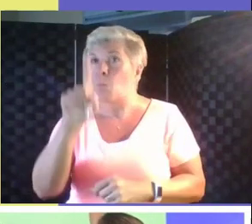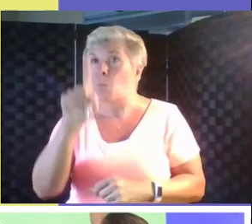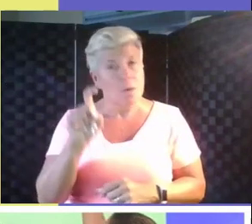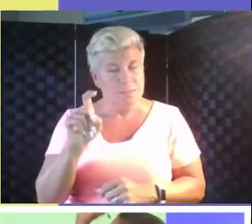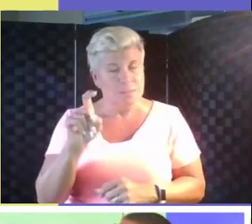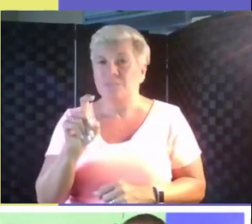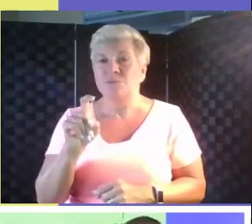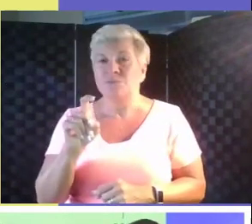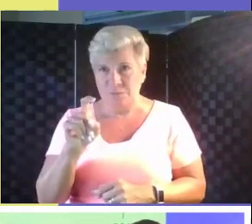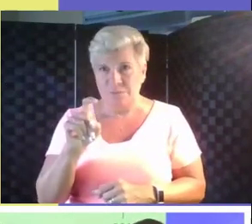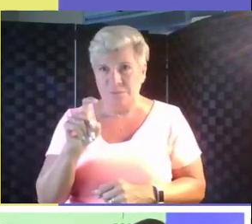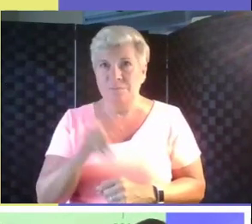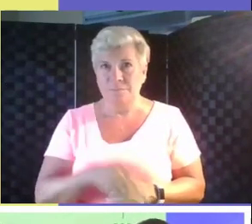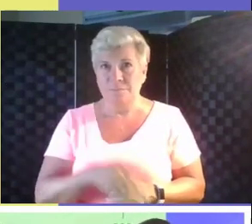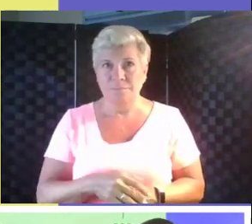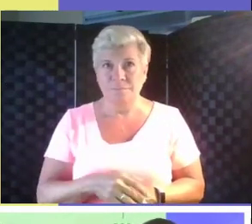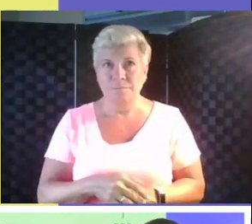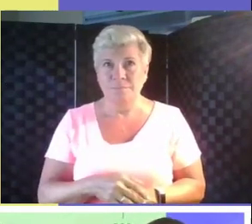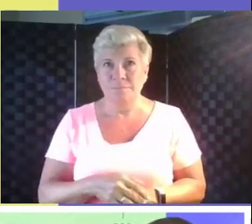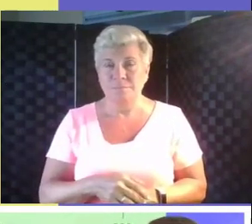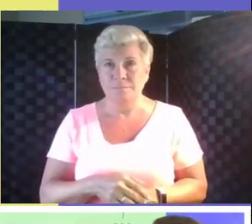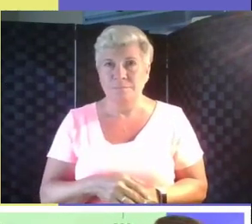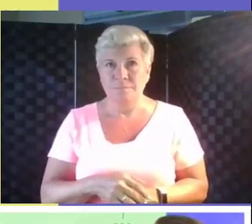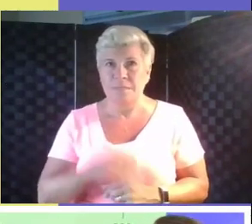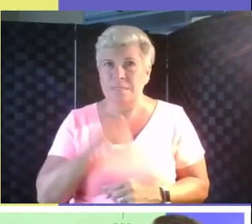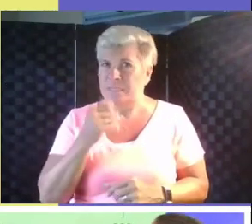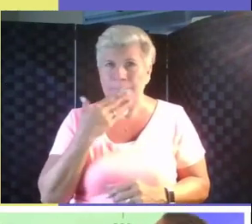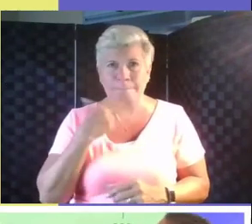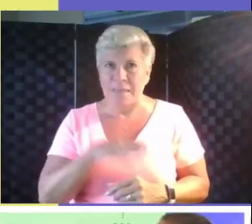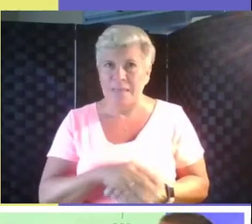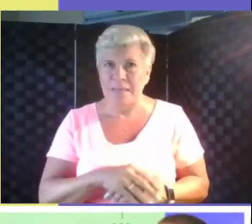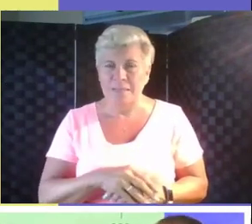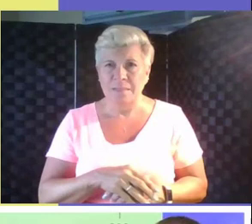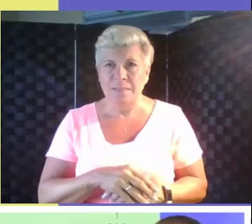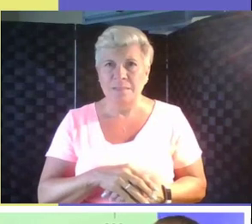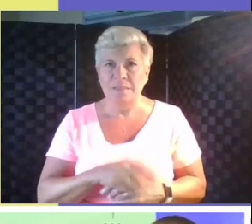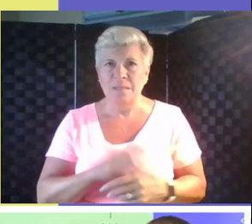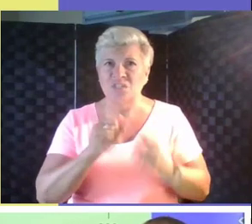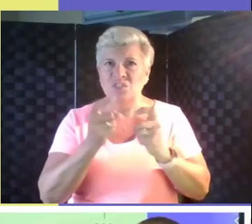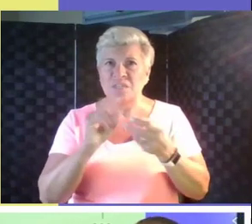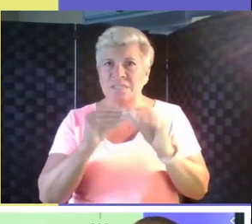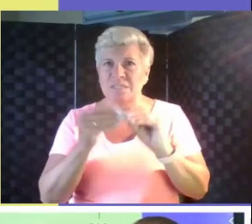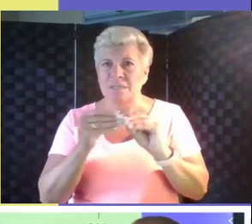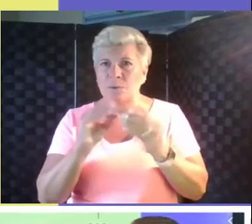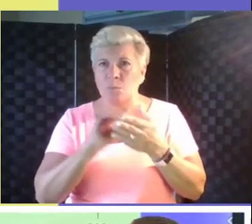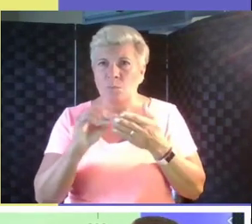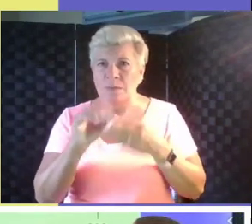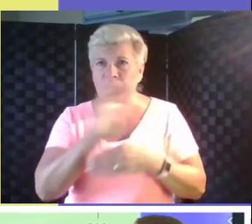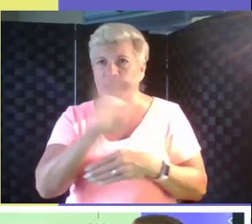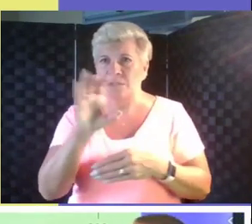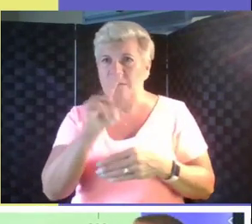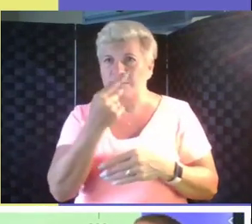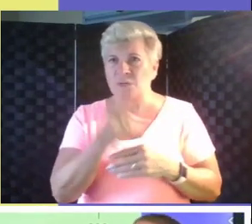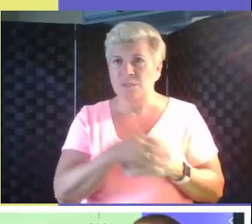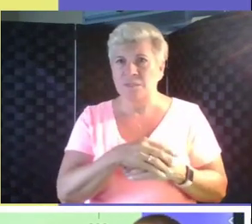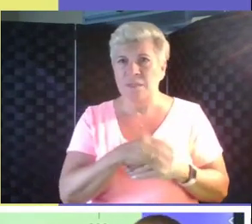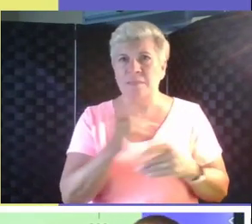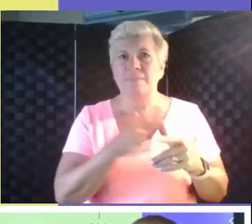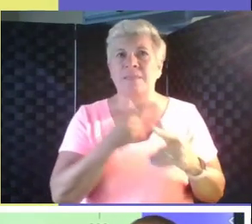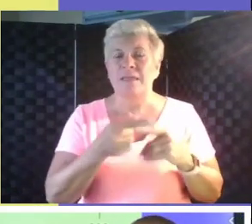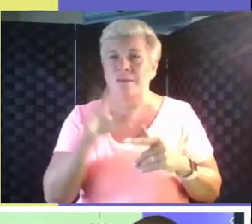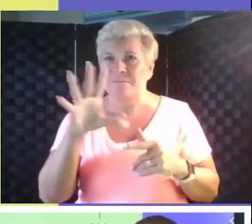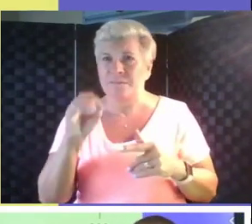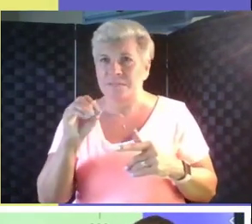just 100. That wasn't too bad. Let's rearrange these numbers. Let's write our hundreds first, then